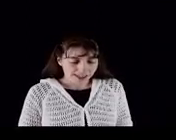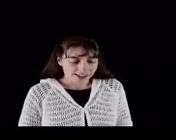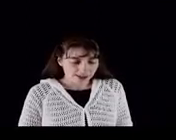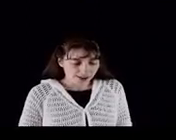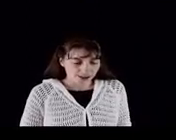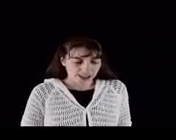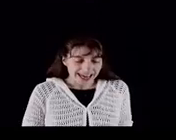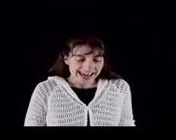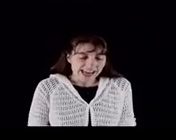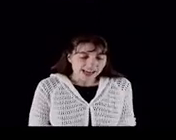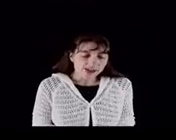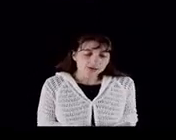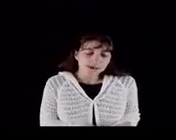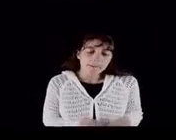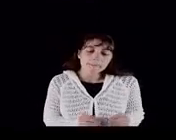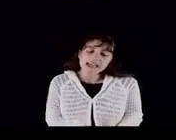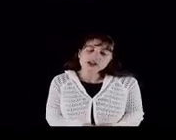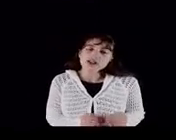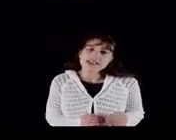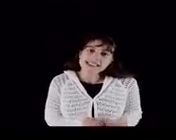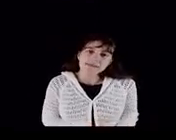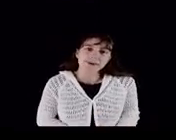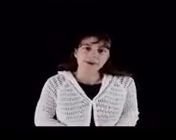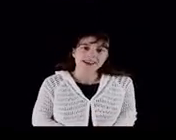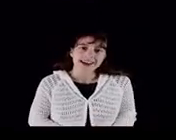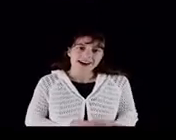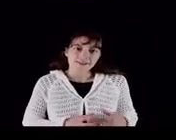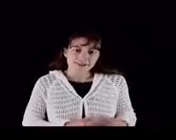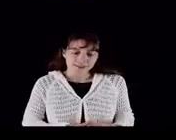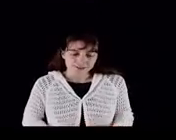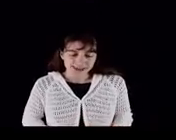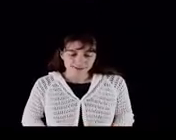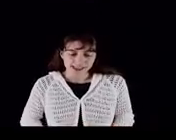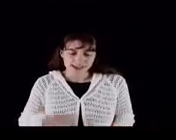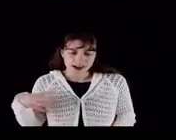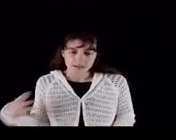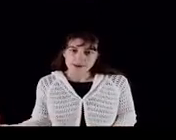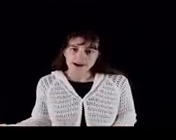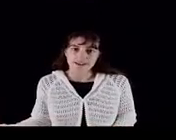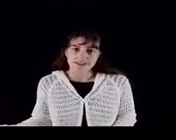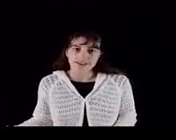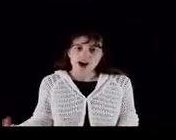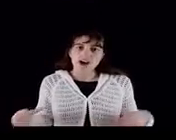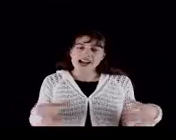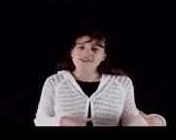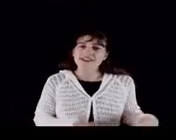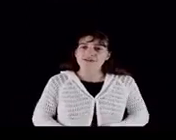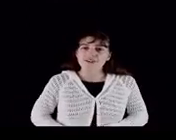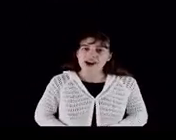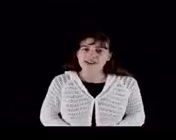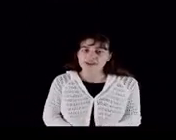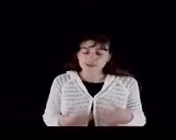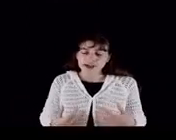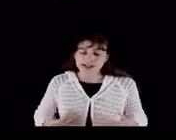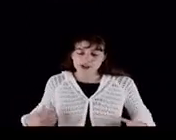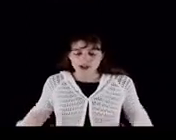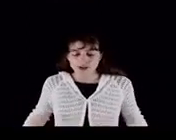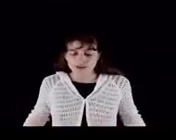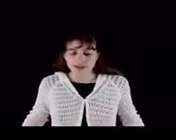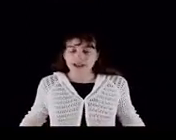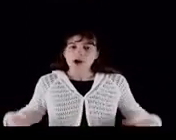The family circle is to be a miniature symbol of the family above. Our Heavenly Father, and we are